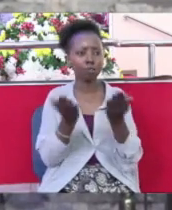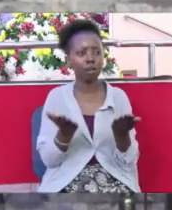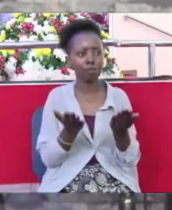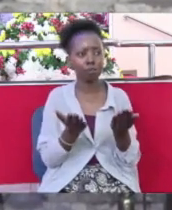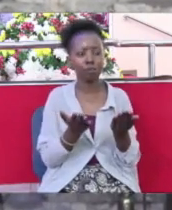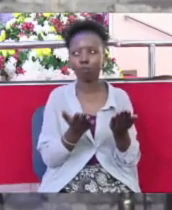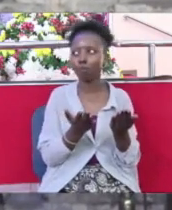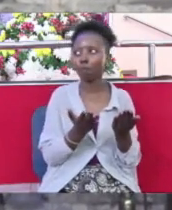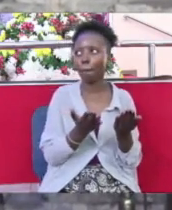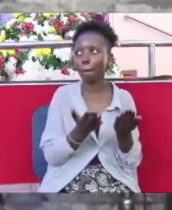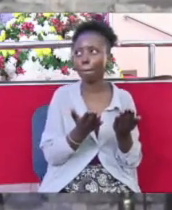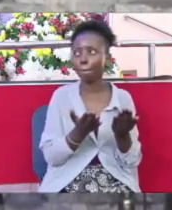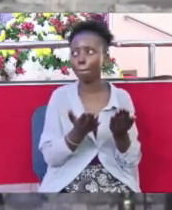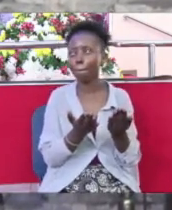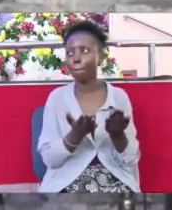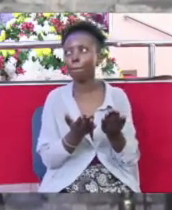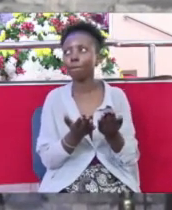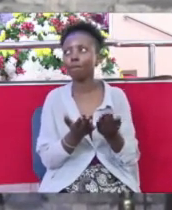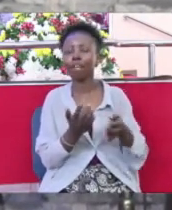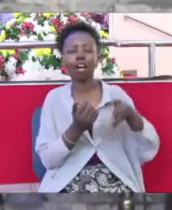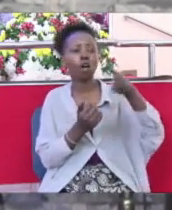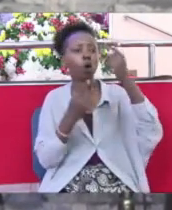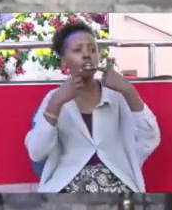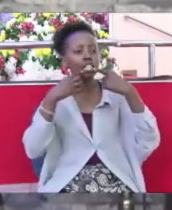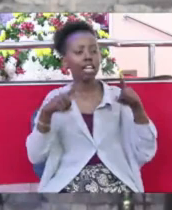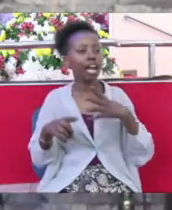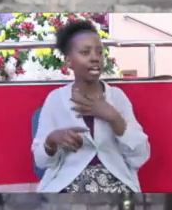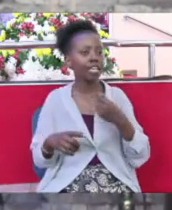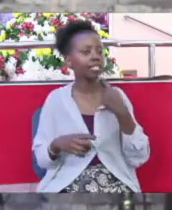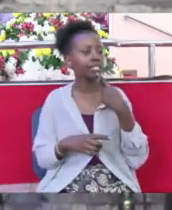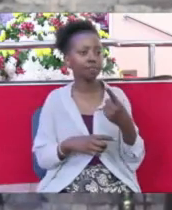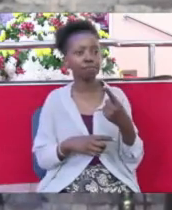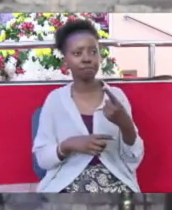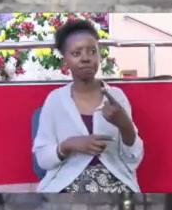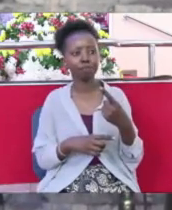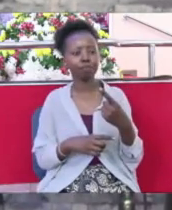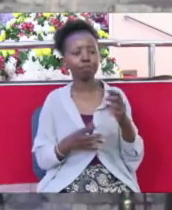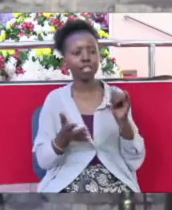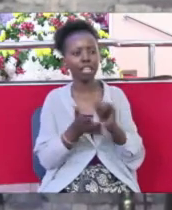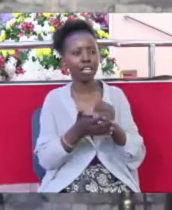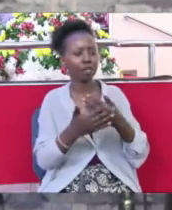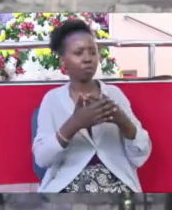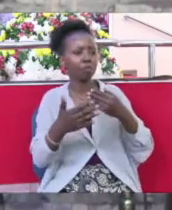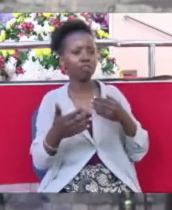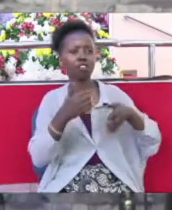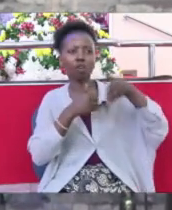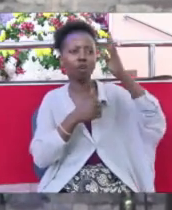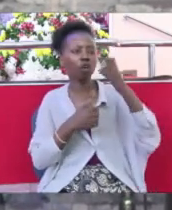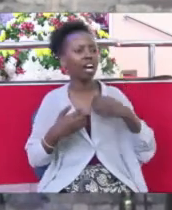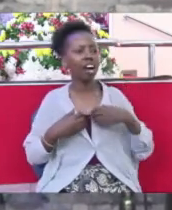43 mstari wa 10. God declared and said, Mungu akaamrisha akasema, that before me there was no other God.